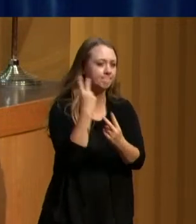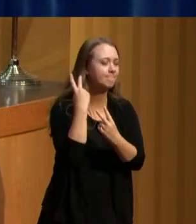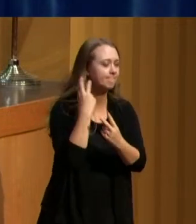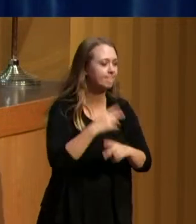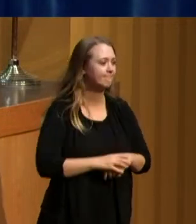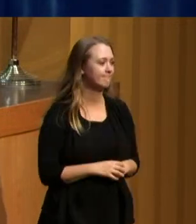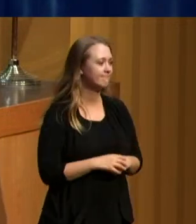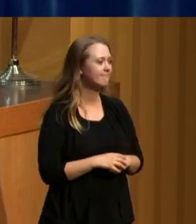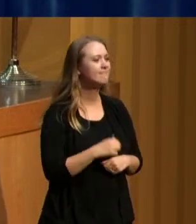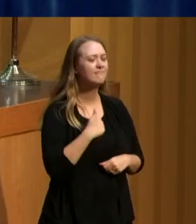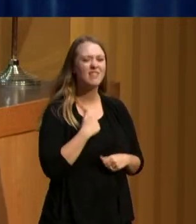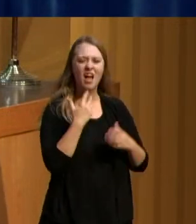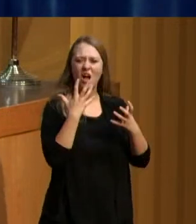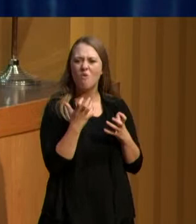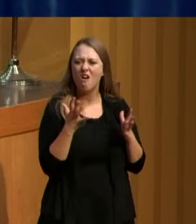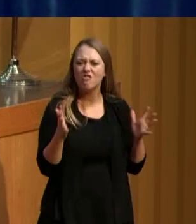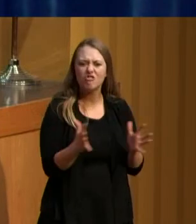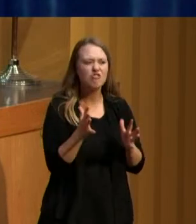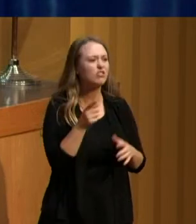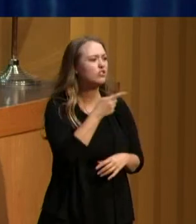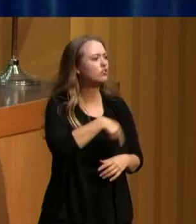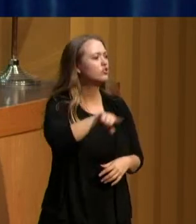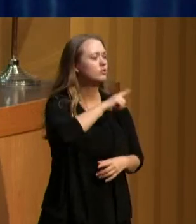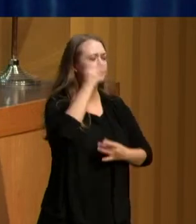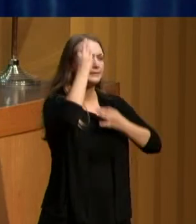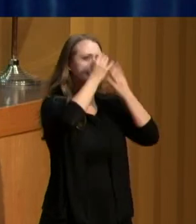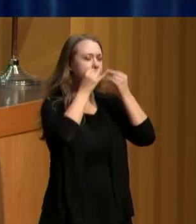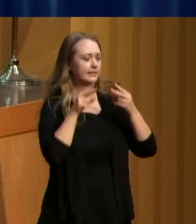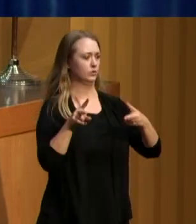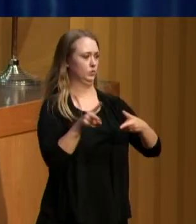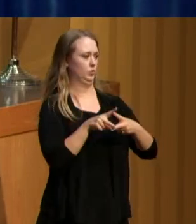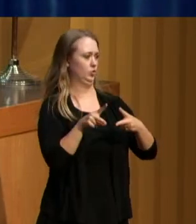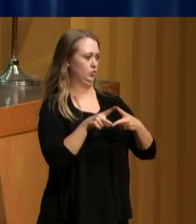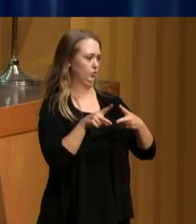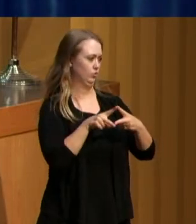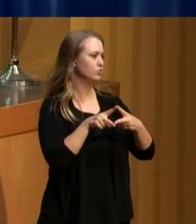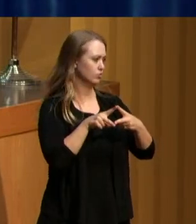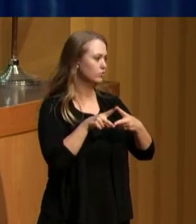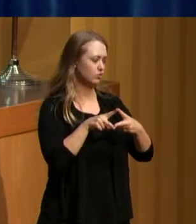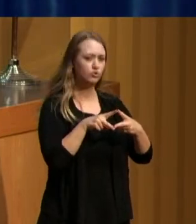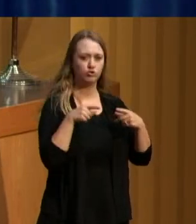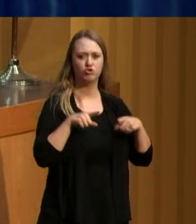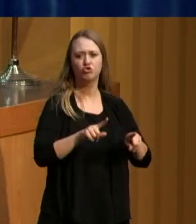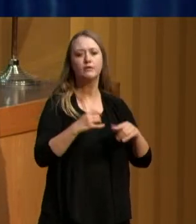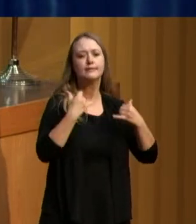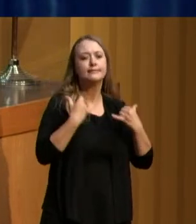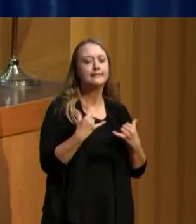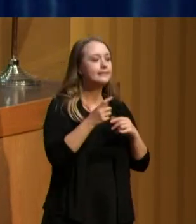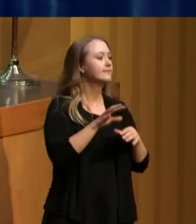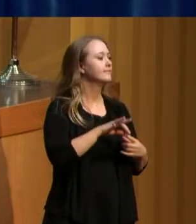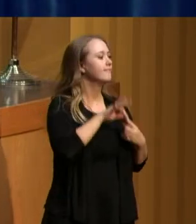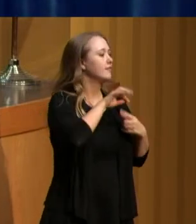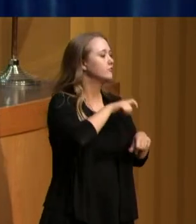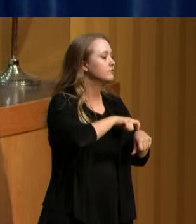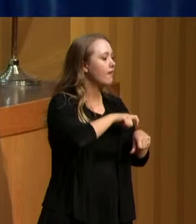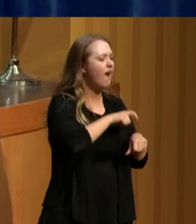to encourage you to do two things. In moments like this and throughout your life, not just